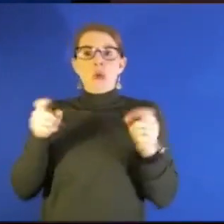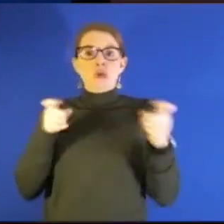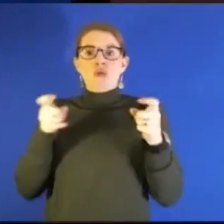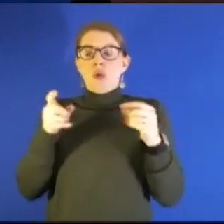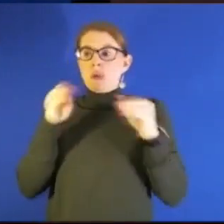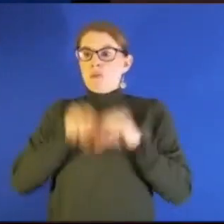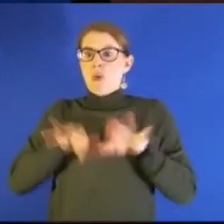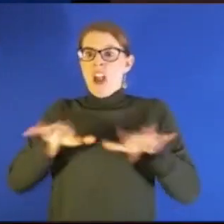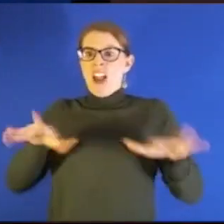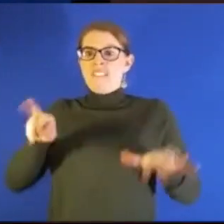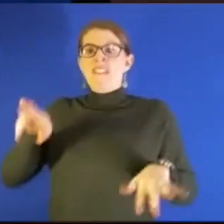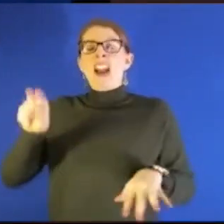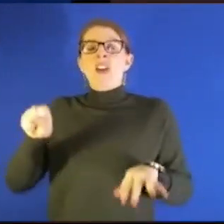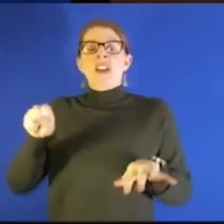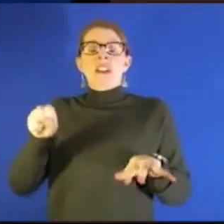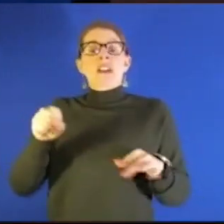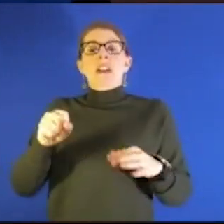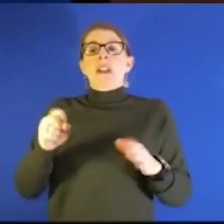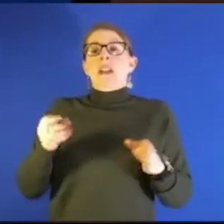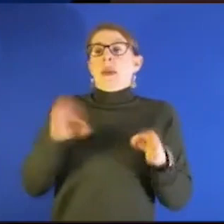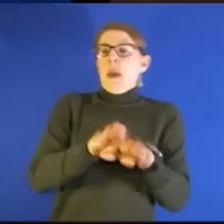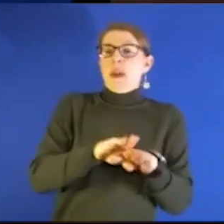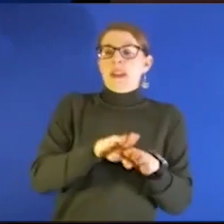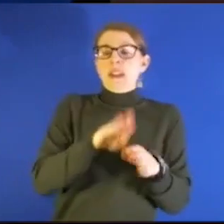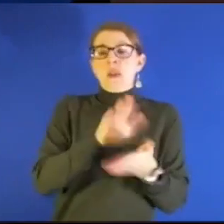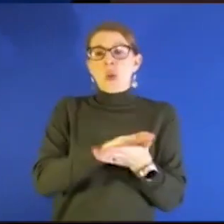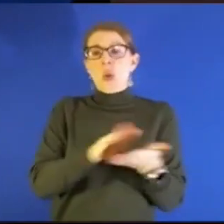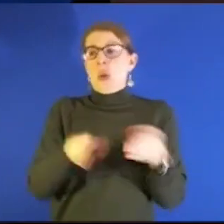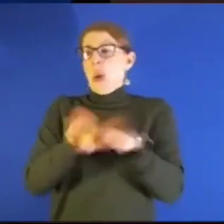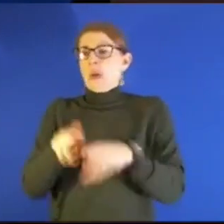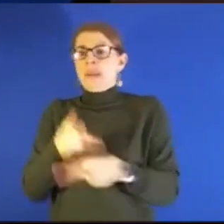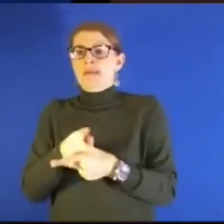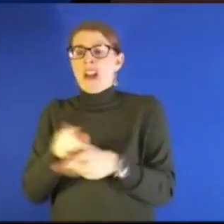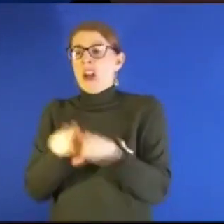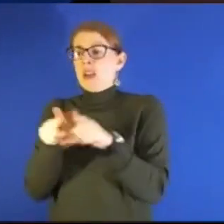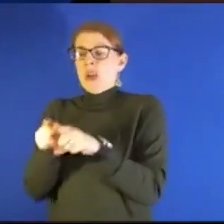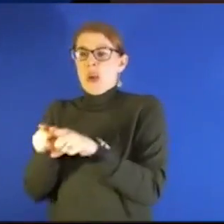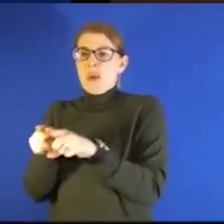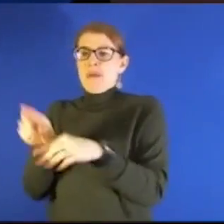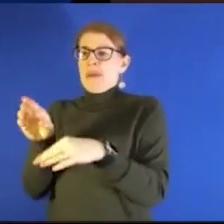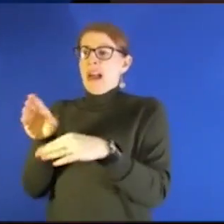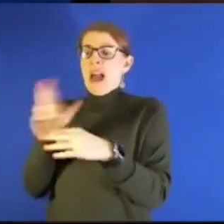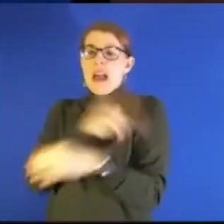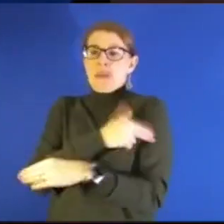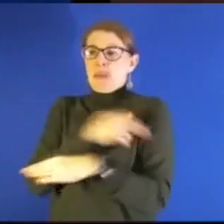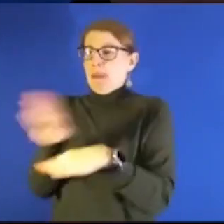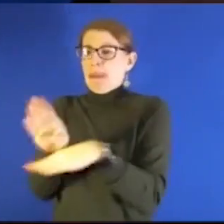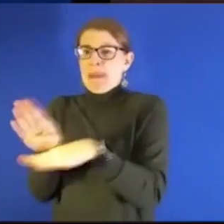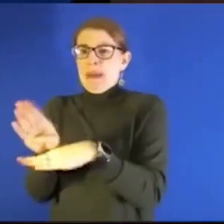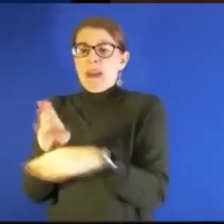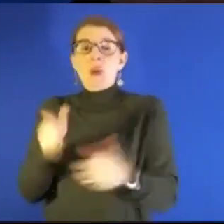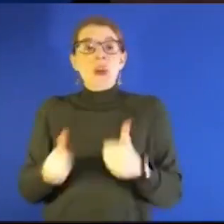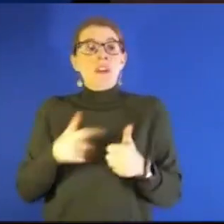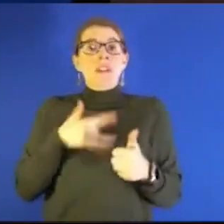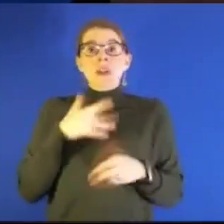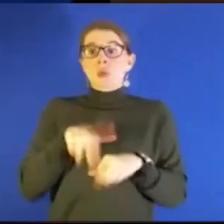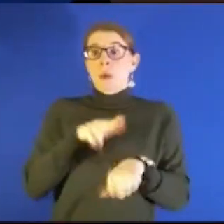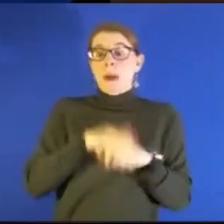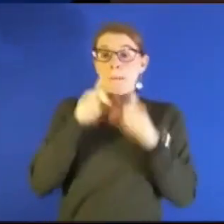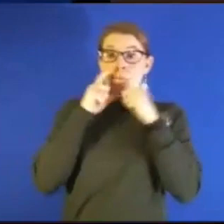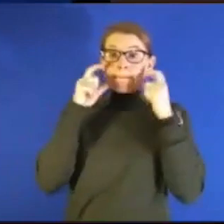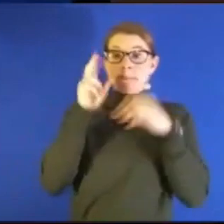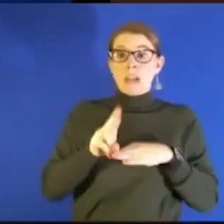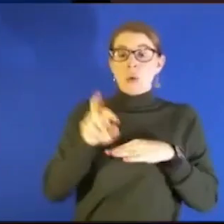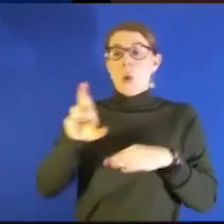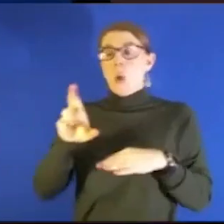wiping out daycare, wiping out schools, and wiping out hospitals. Which one feels more normal, a mask or that world in